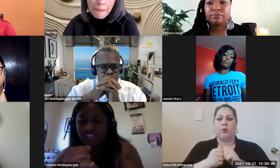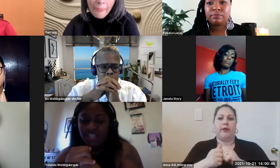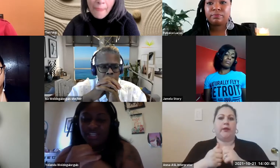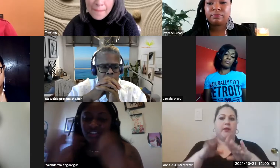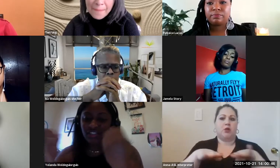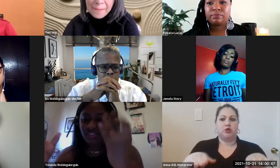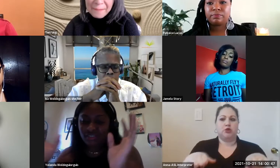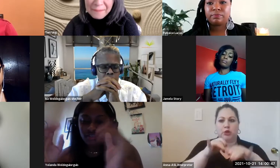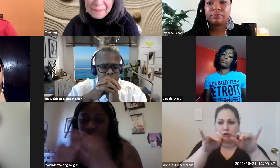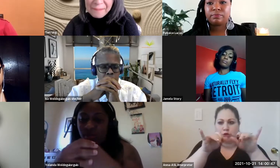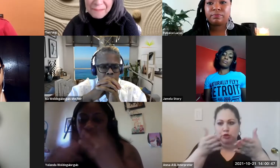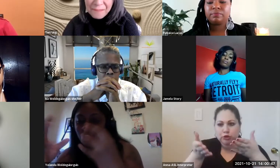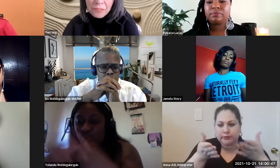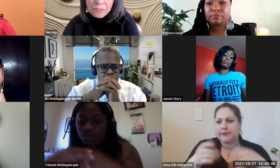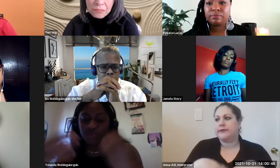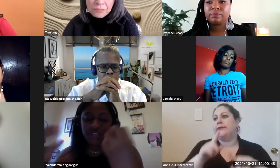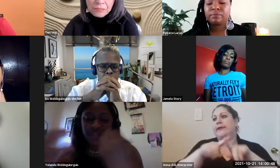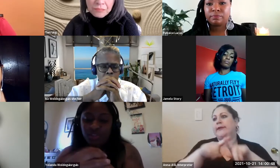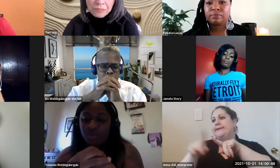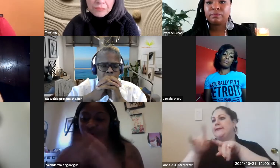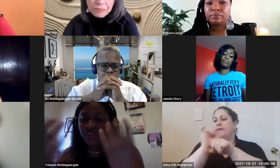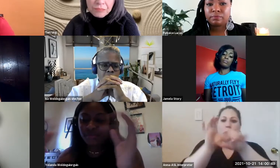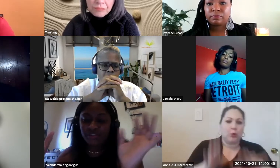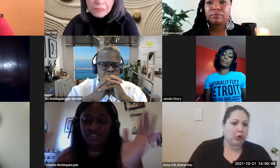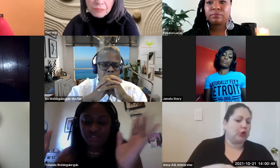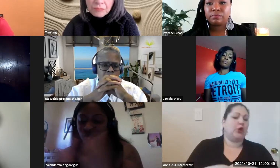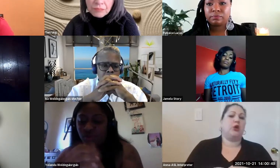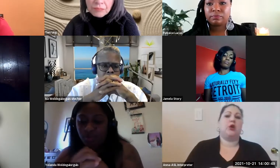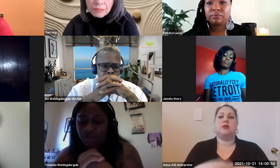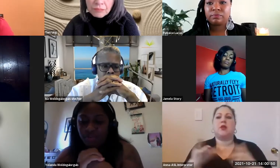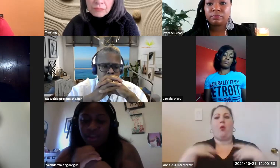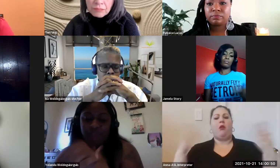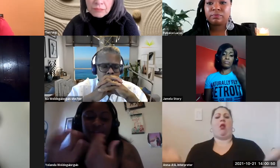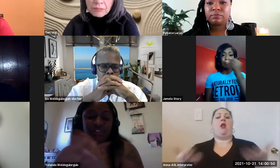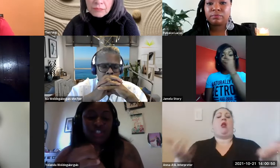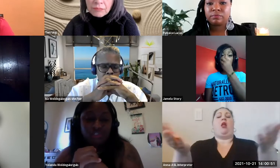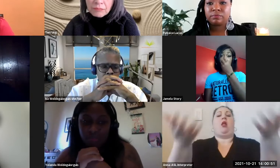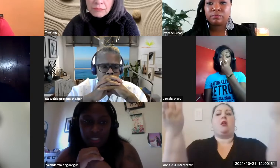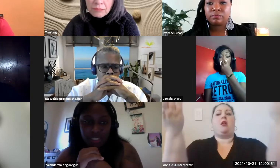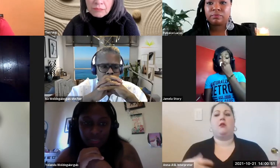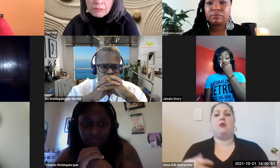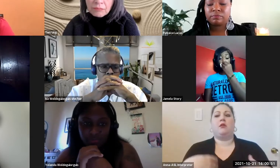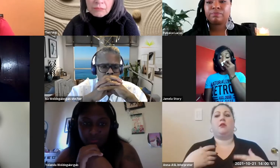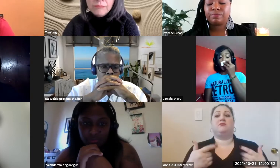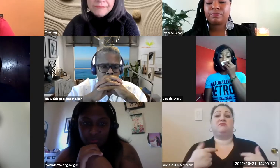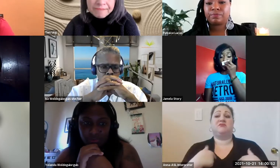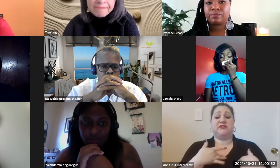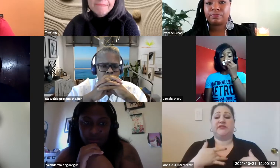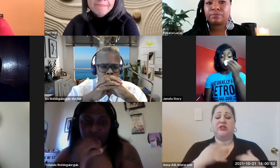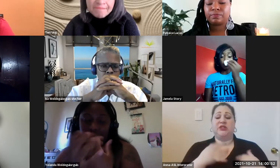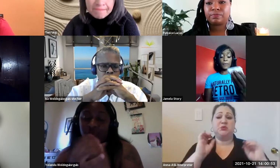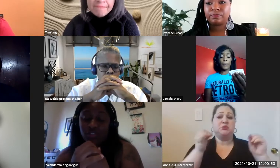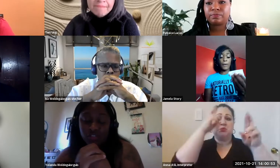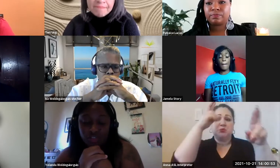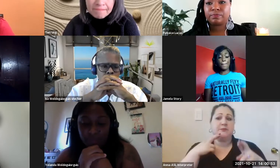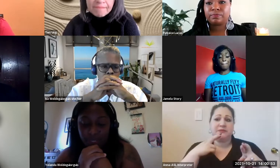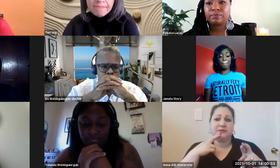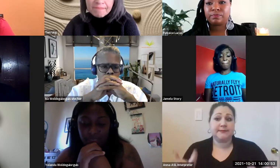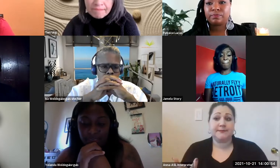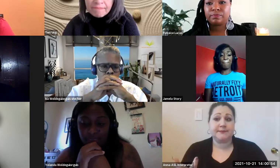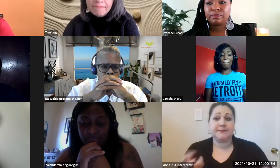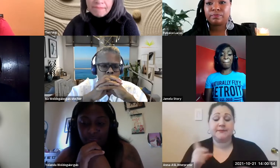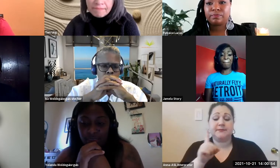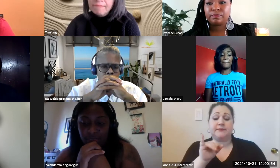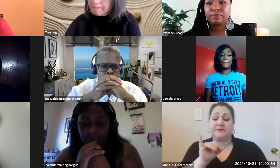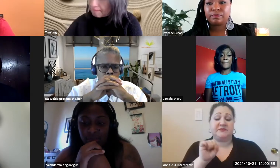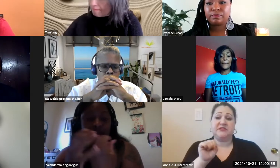not understanding and just want to push you off, label you, hurry up, and just whatever. I feel disrespected. I feel